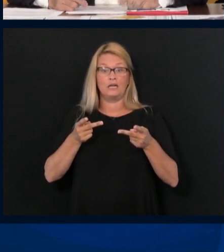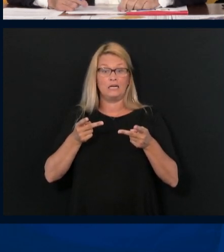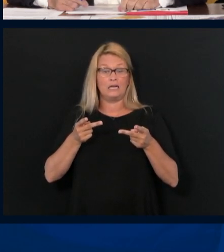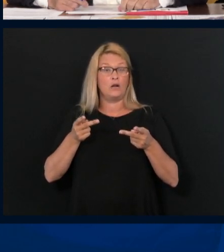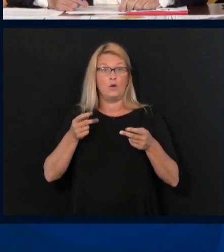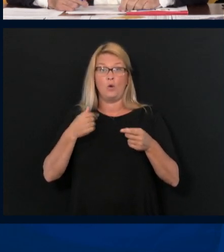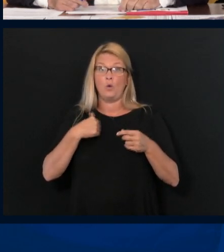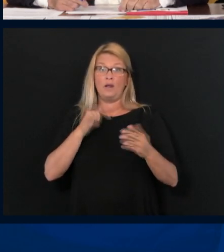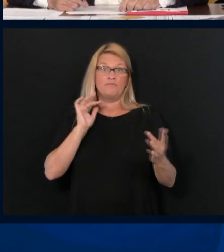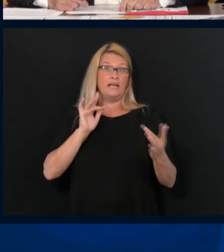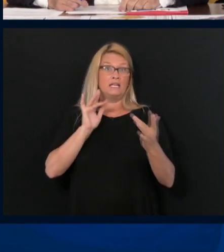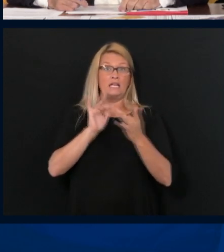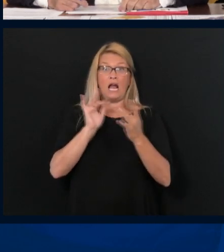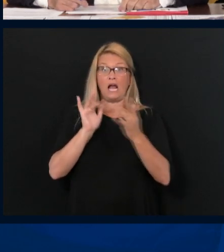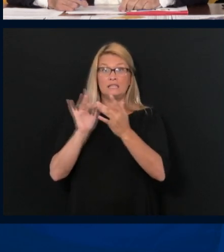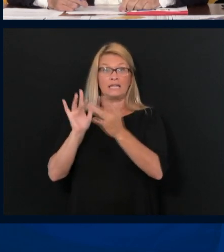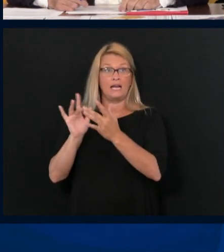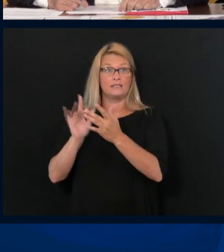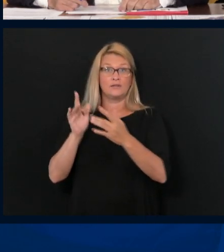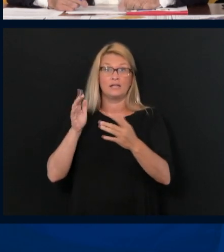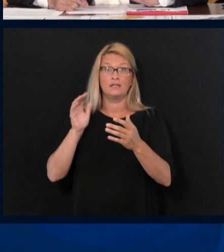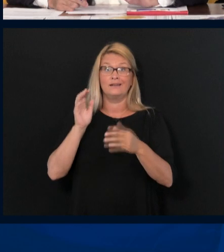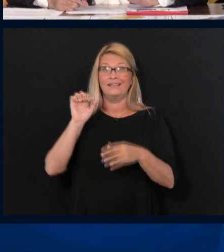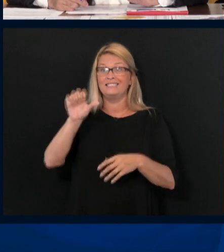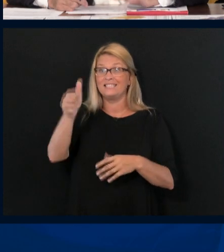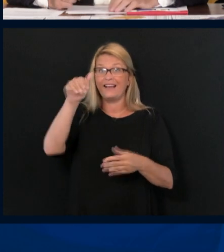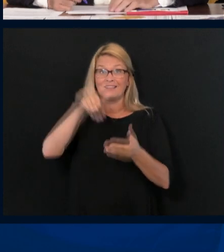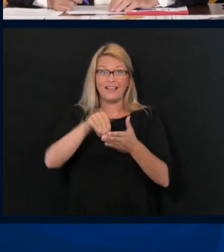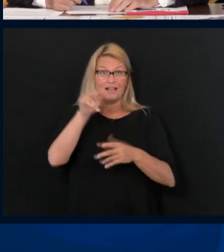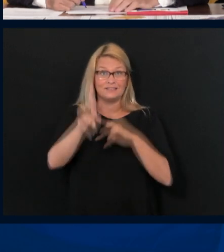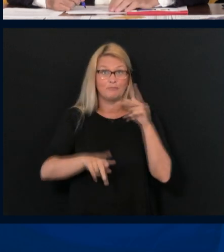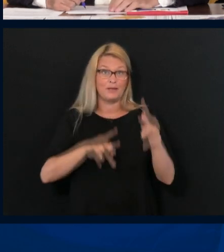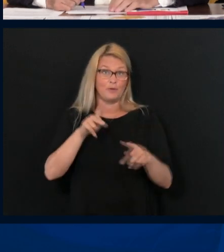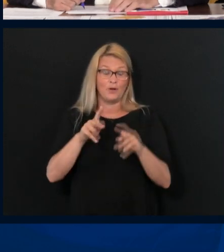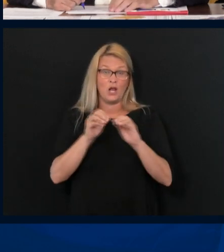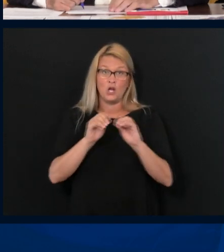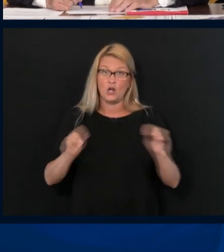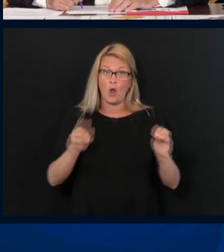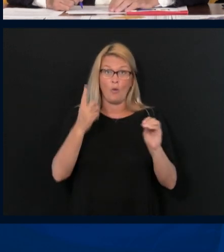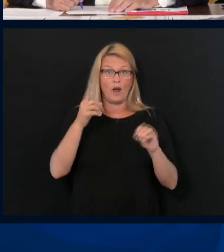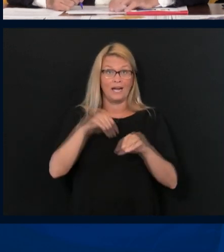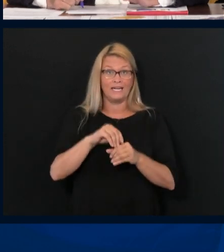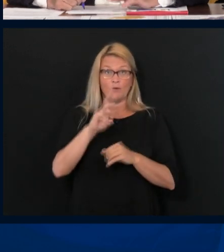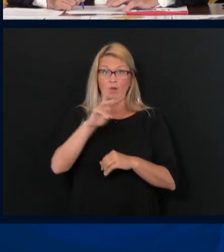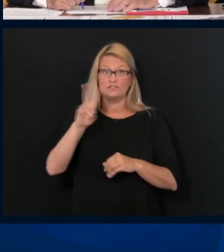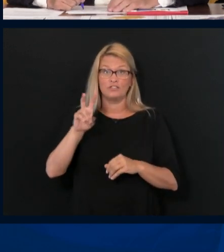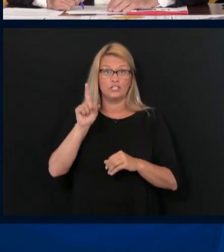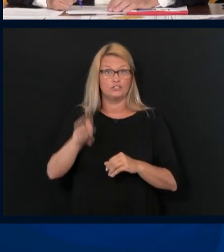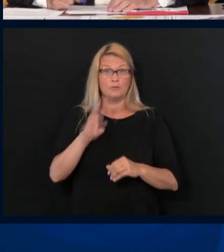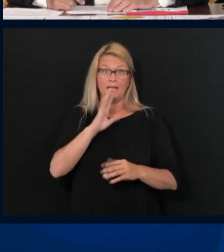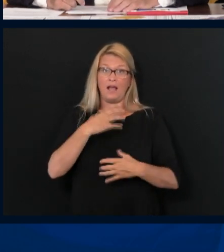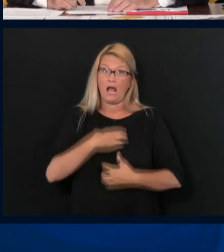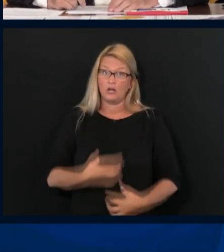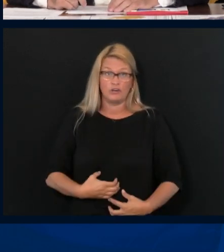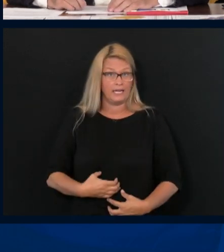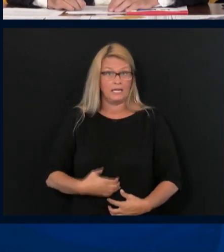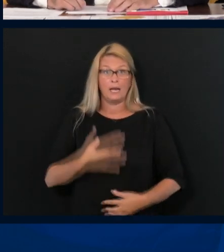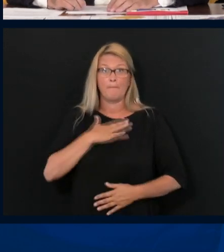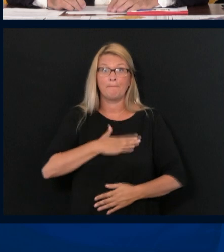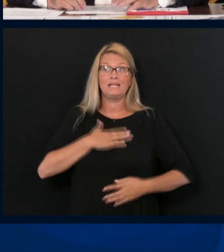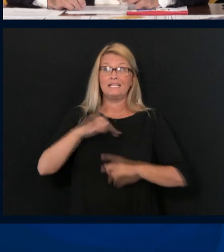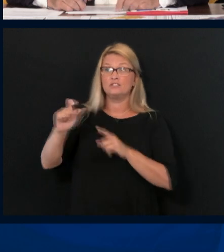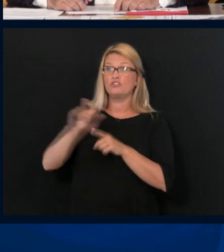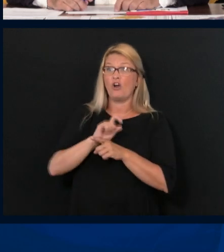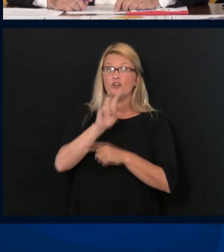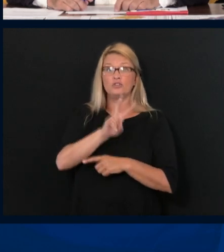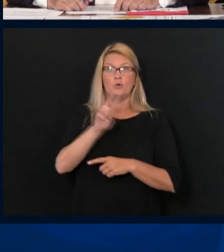been contacted well in excess of 10,000 people. No one in West Virginia needs to go hungry. Please call us on 211 if